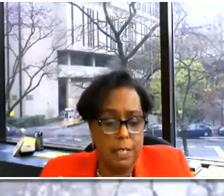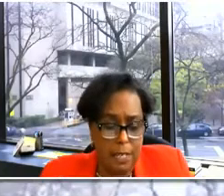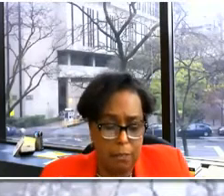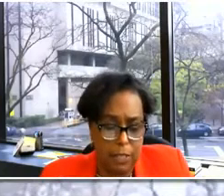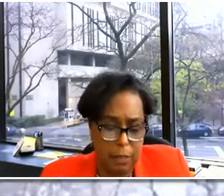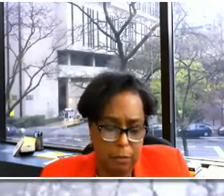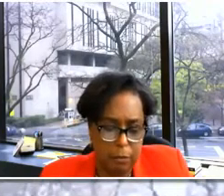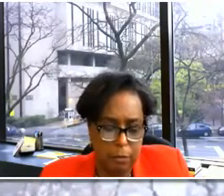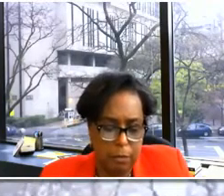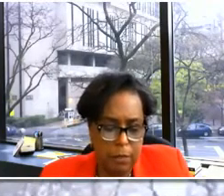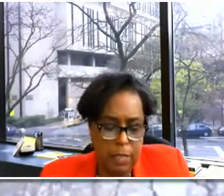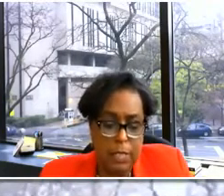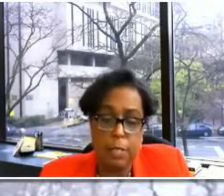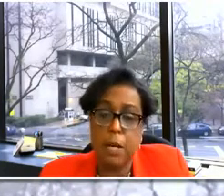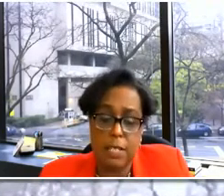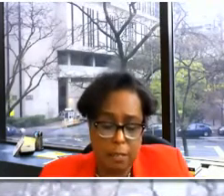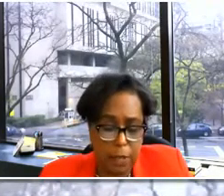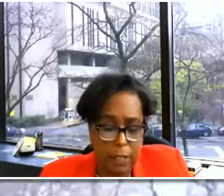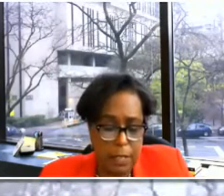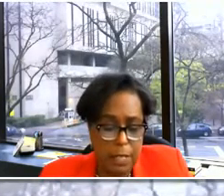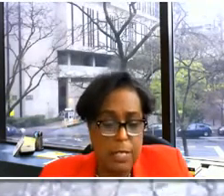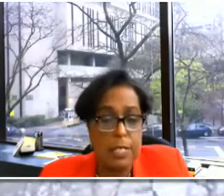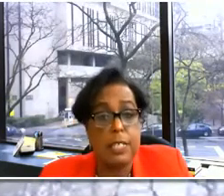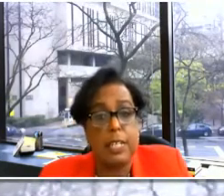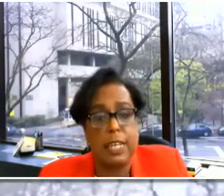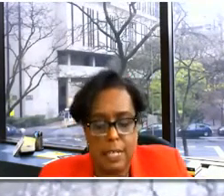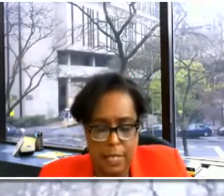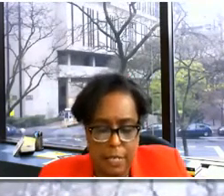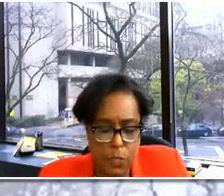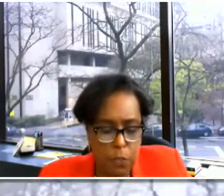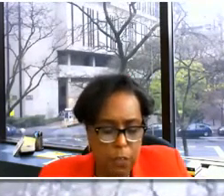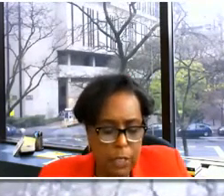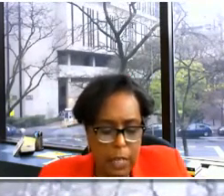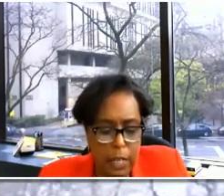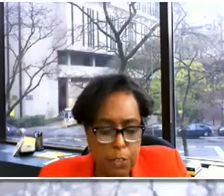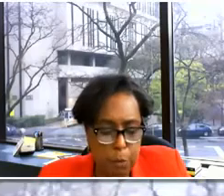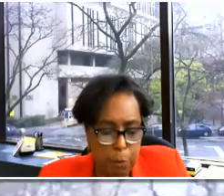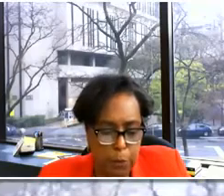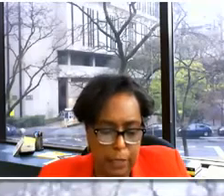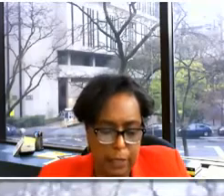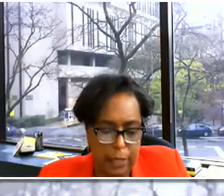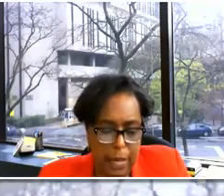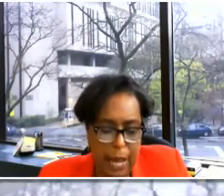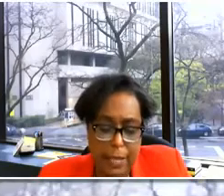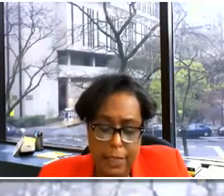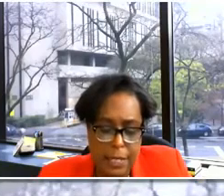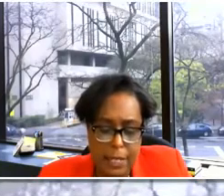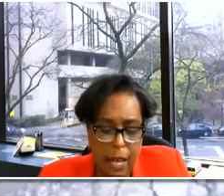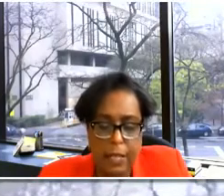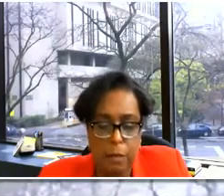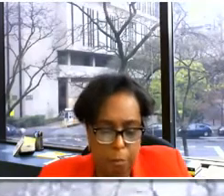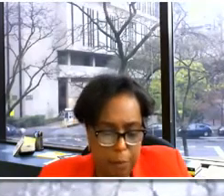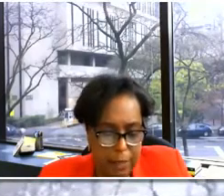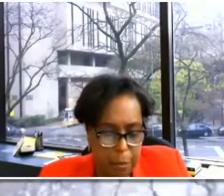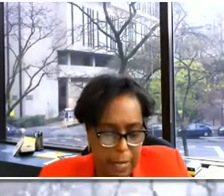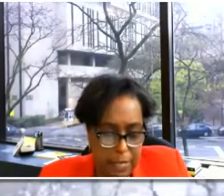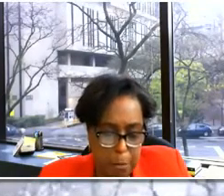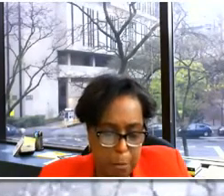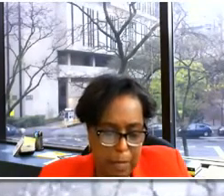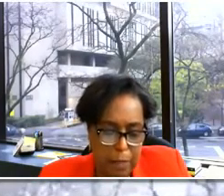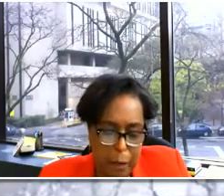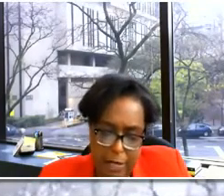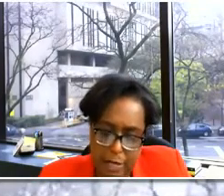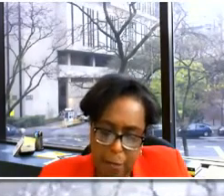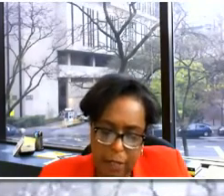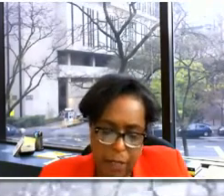a decrease in Survivor engagement with service providers and with law enforcement since mid-march while